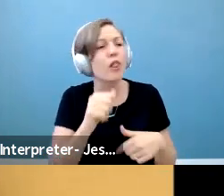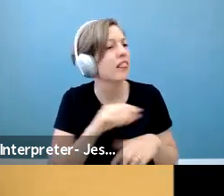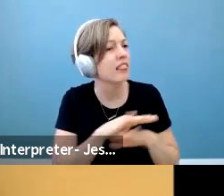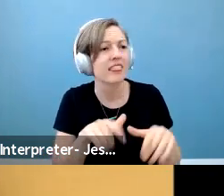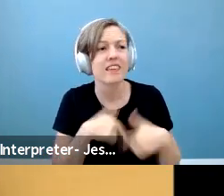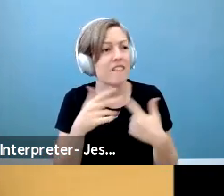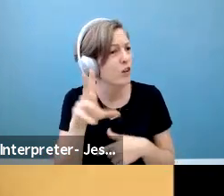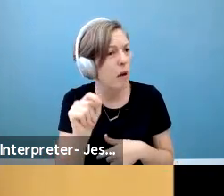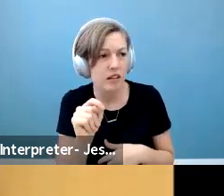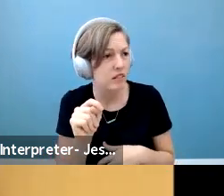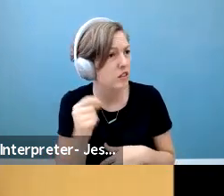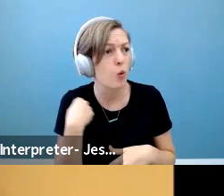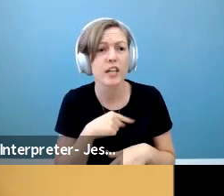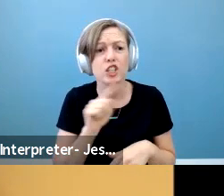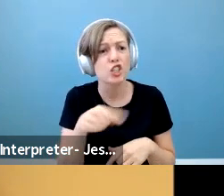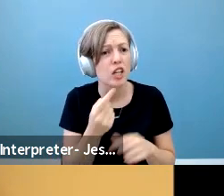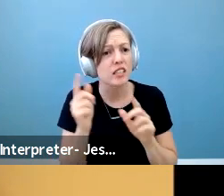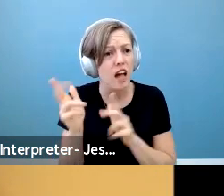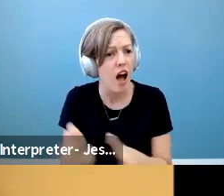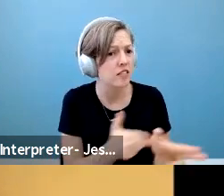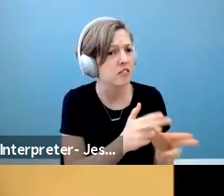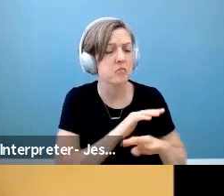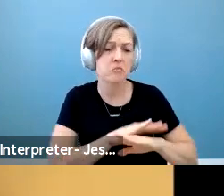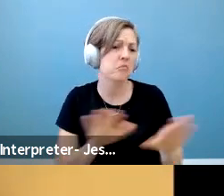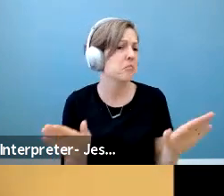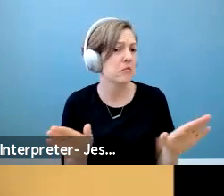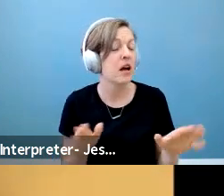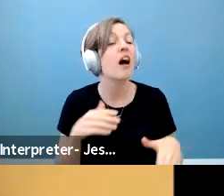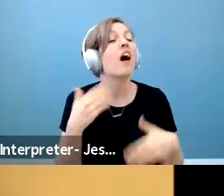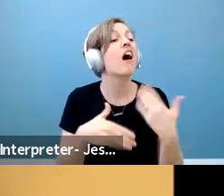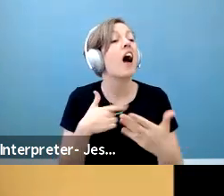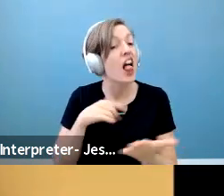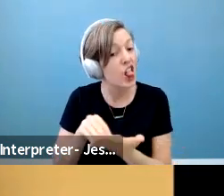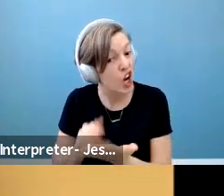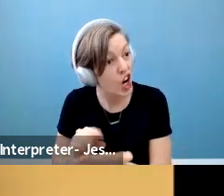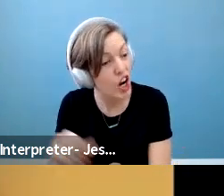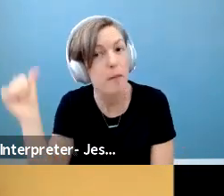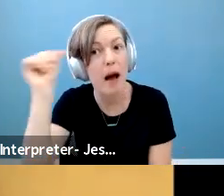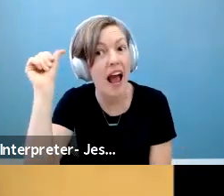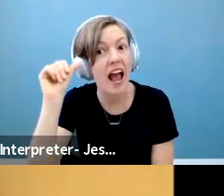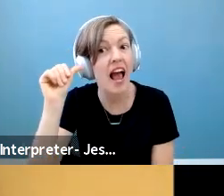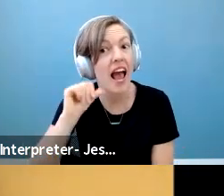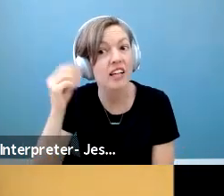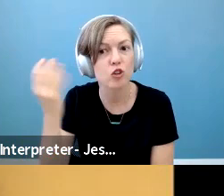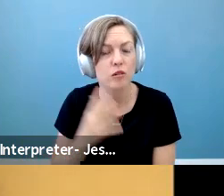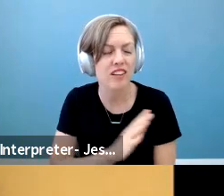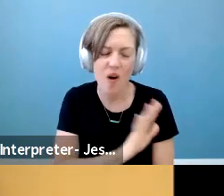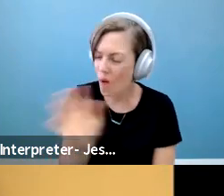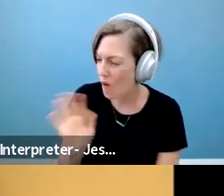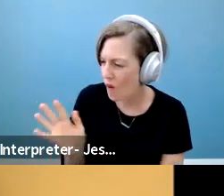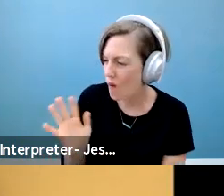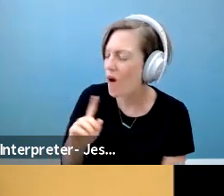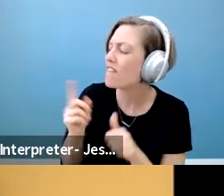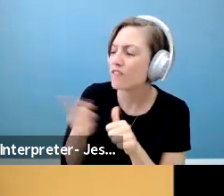cousin and I sought more information on our Native American heritage, my aunt told us, first, they find out all about